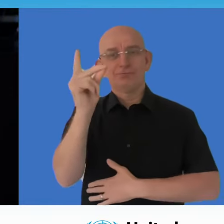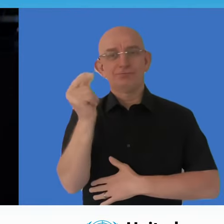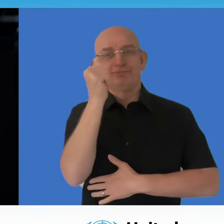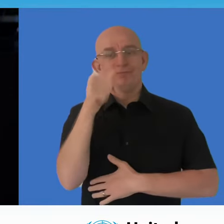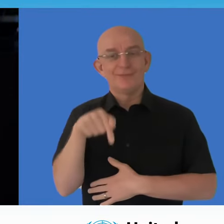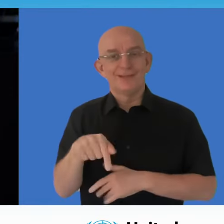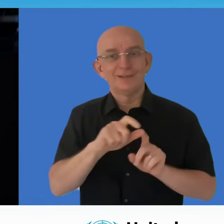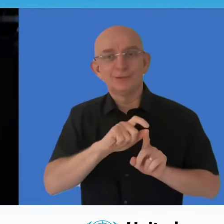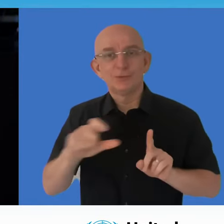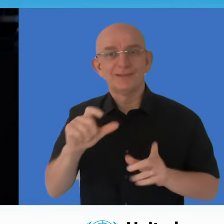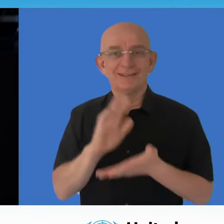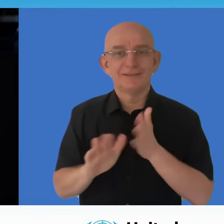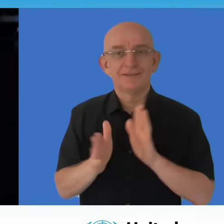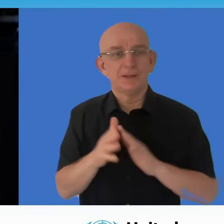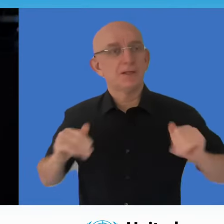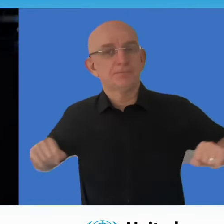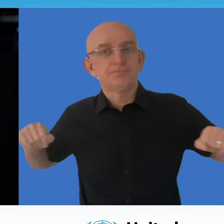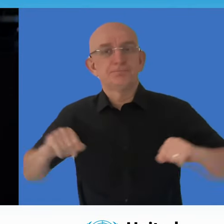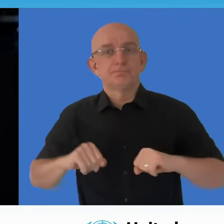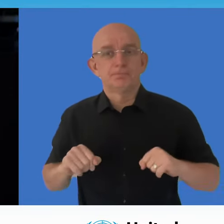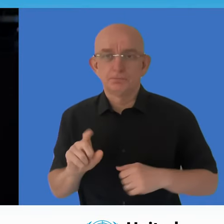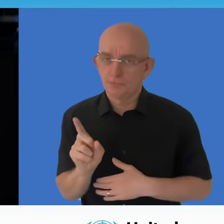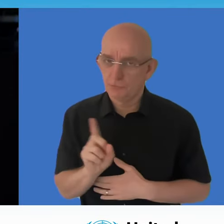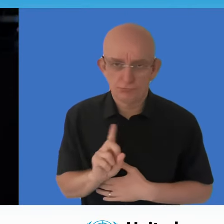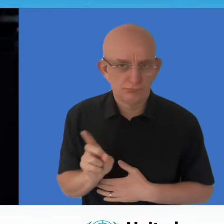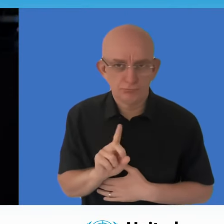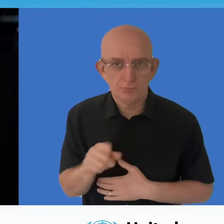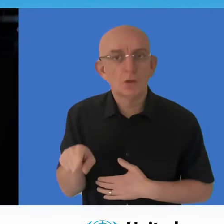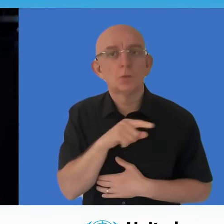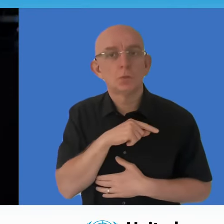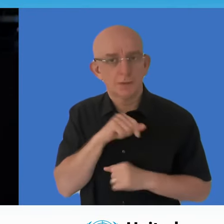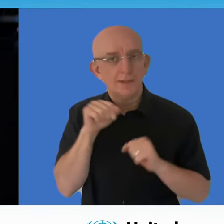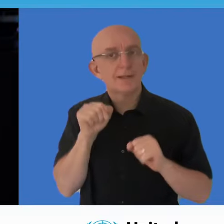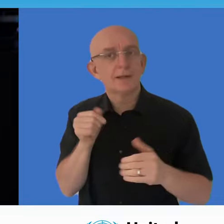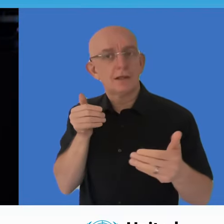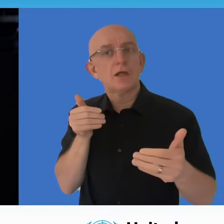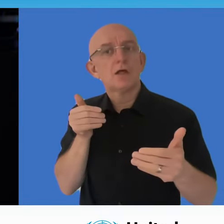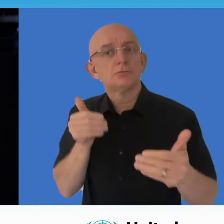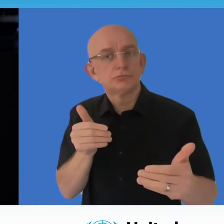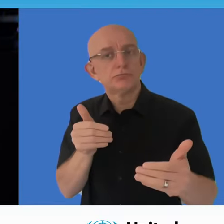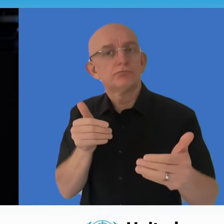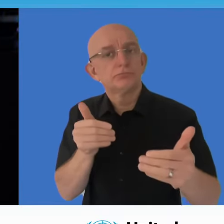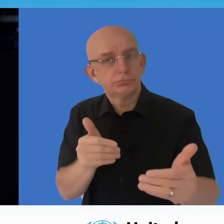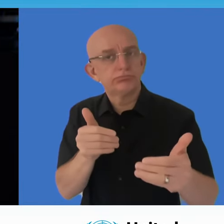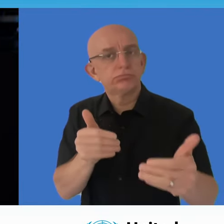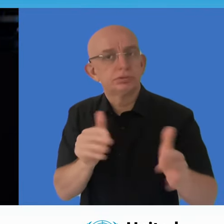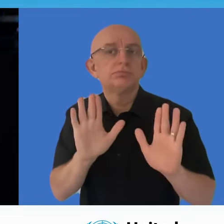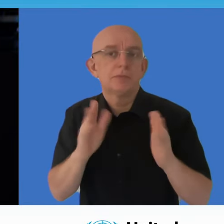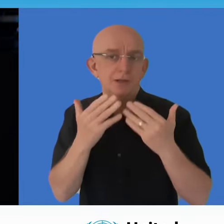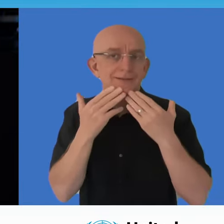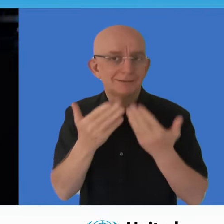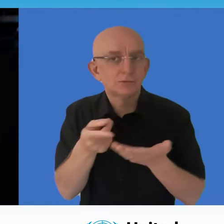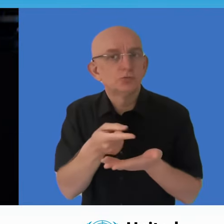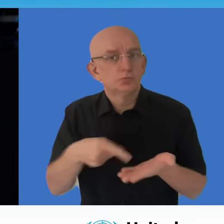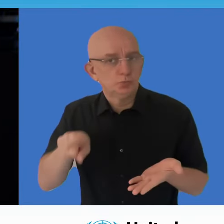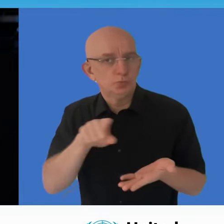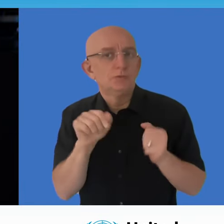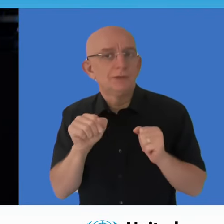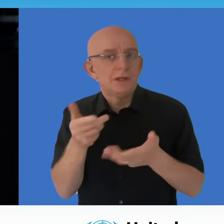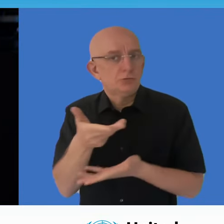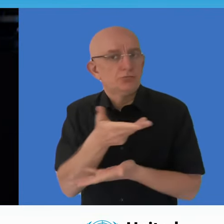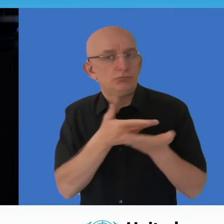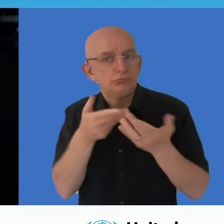let's use this week's Youth Forum for that, to walk toward utopia. With that in mind, let's get down to